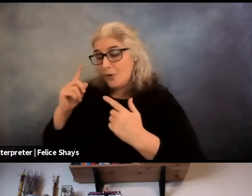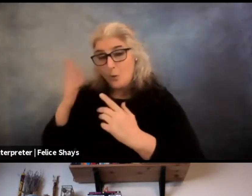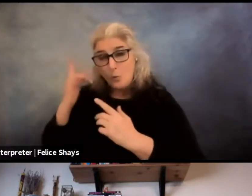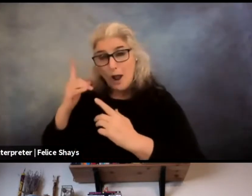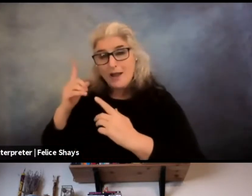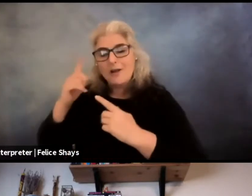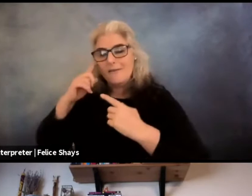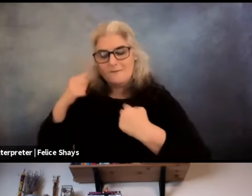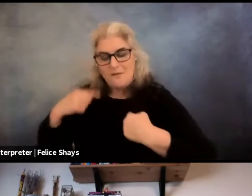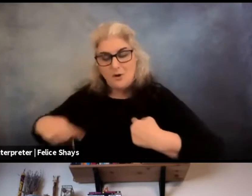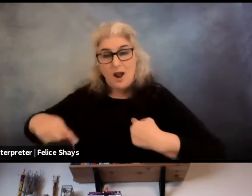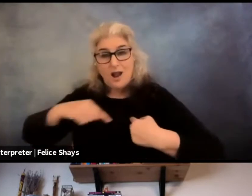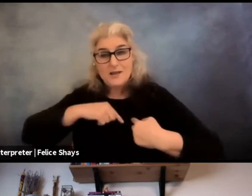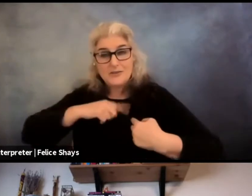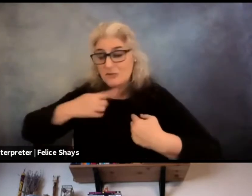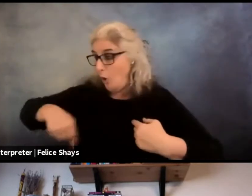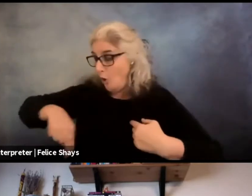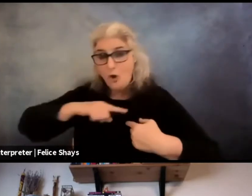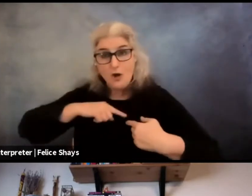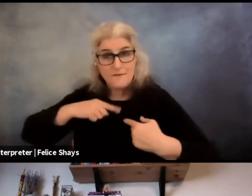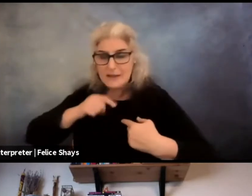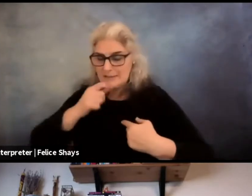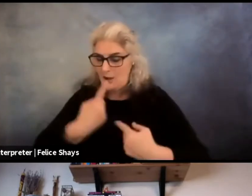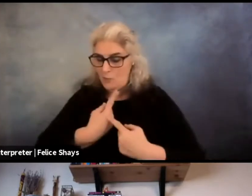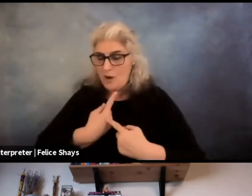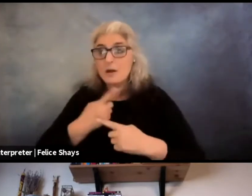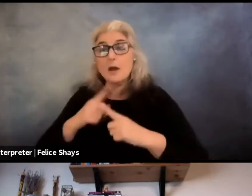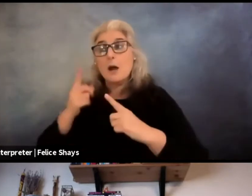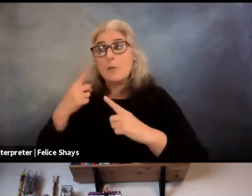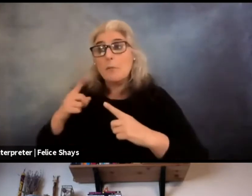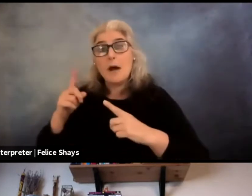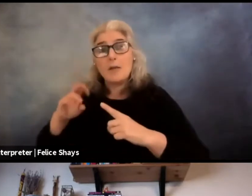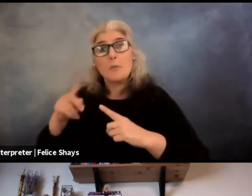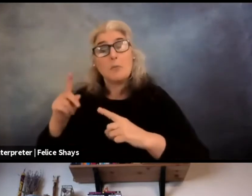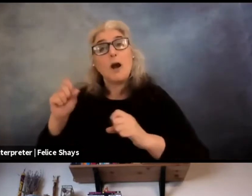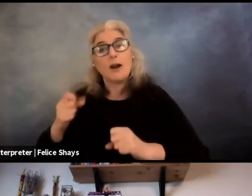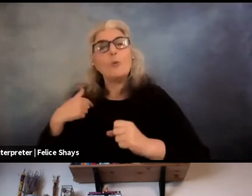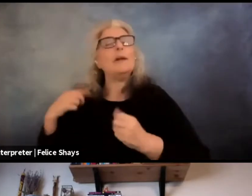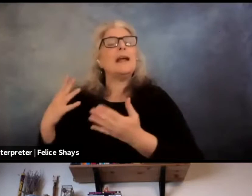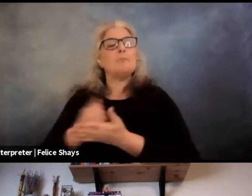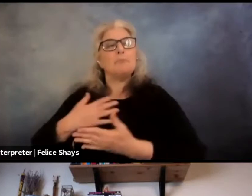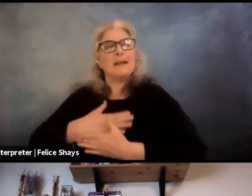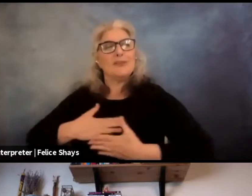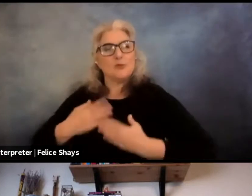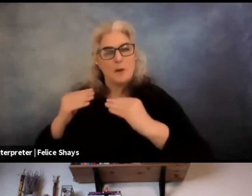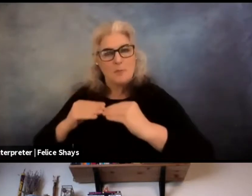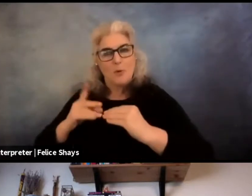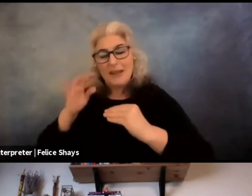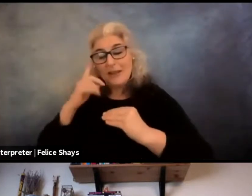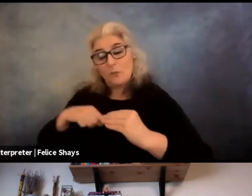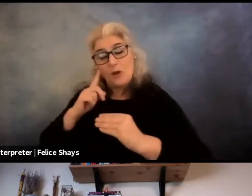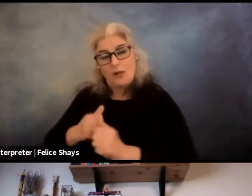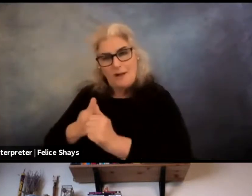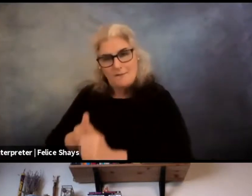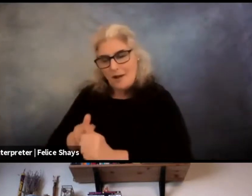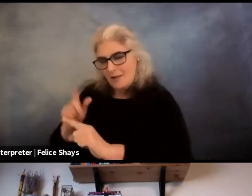awareness. We can all enjoy it better if we adhere to these rules. On the internet, in the public